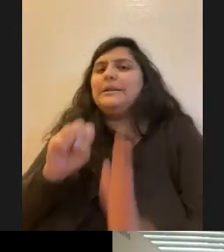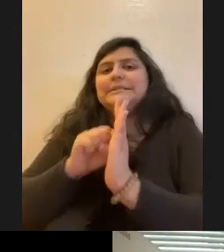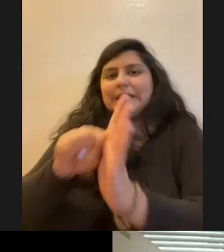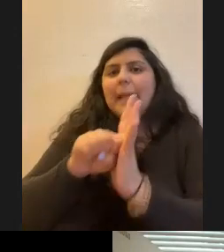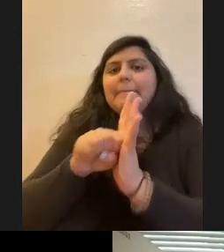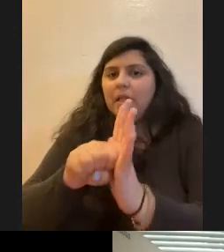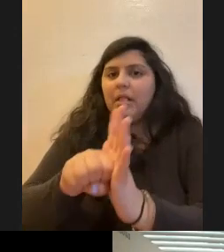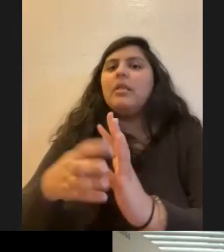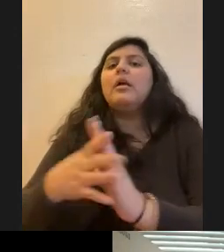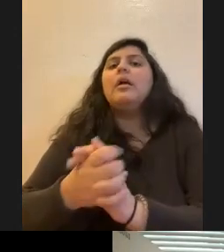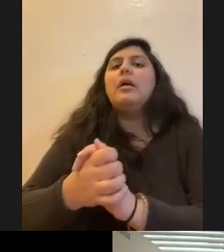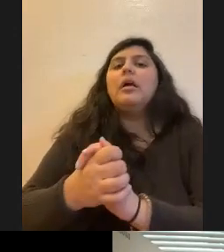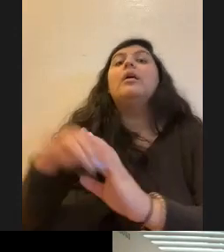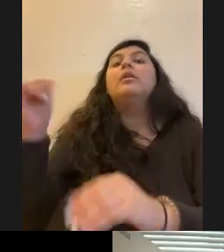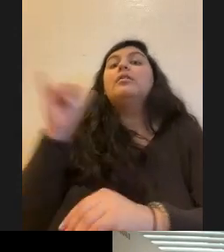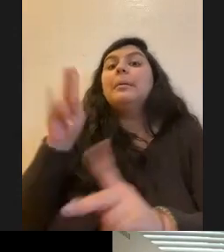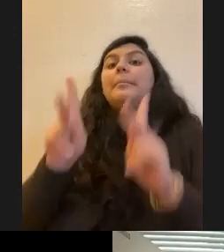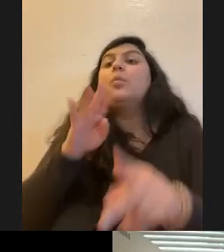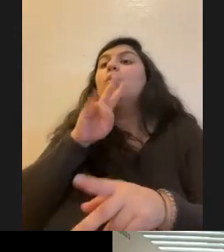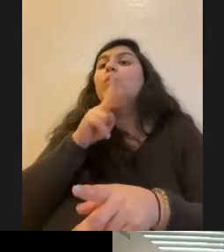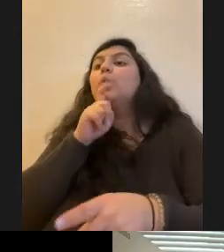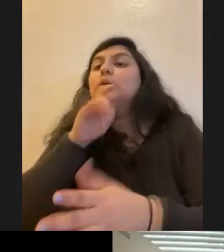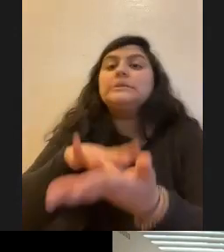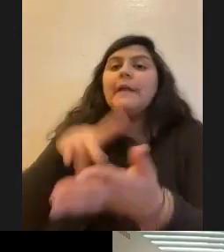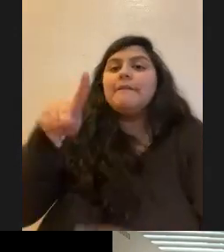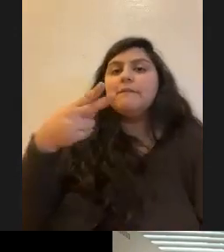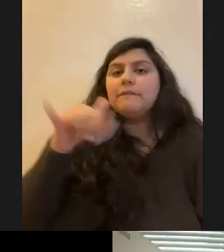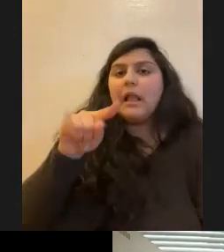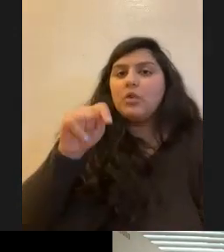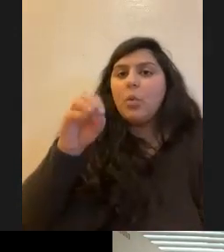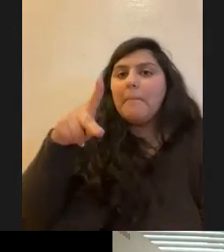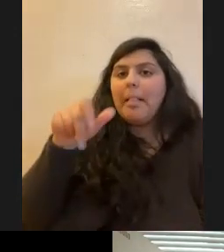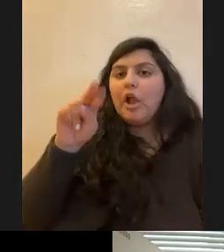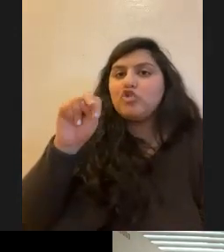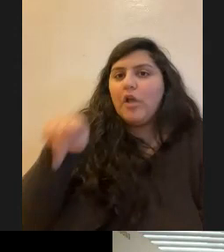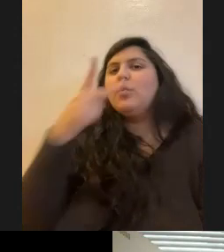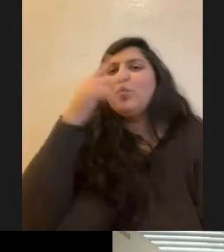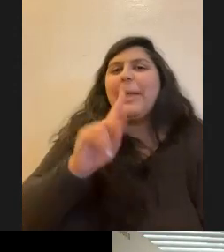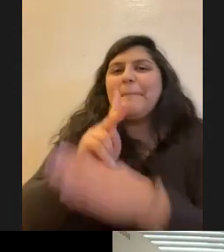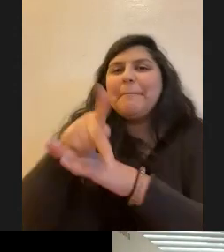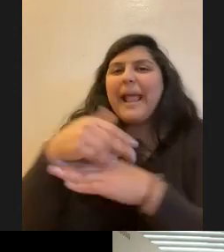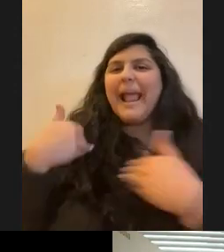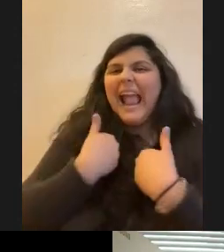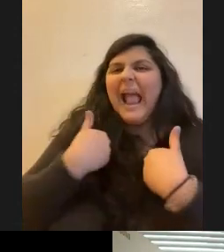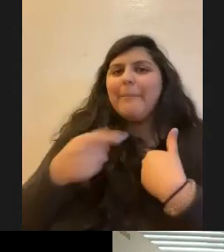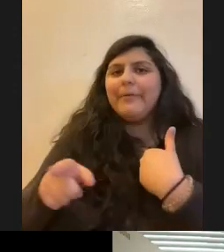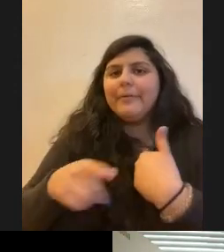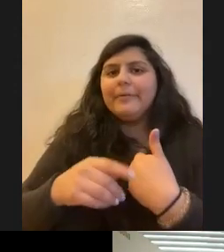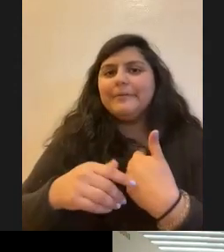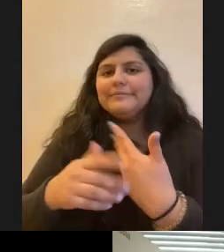work. We have people who study phytoplankton, so these plant-like animals or